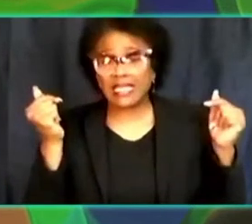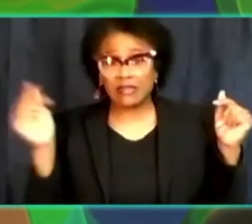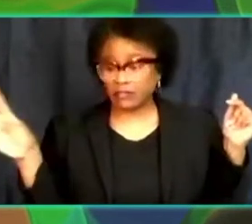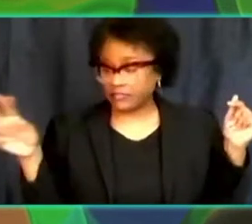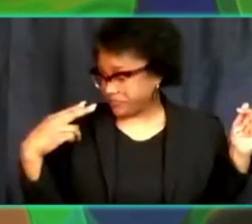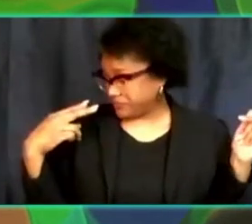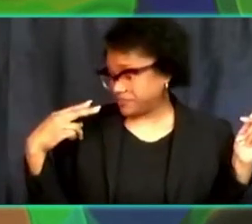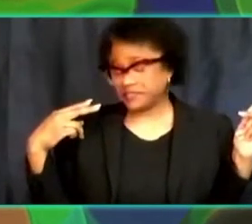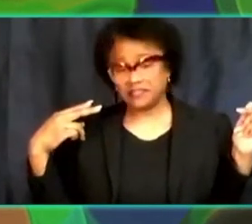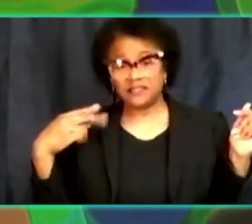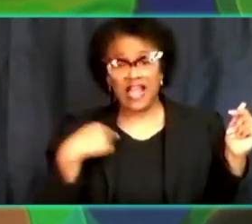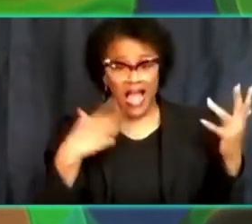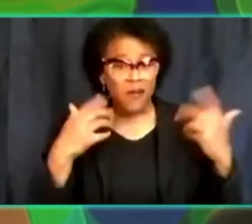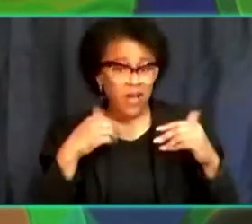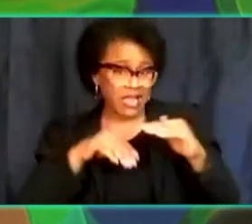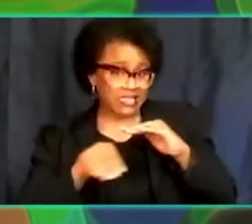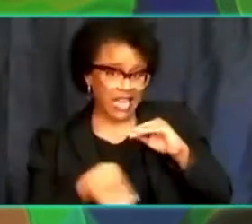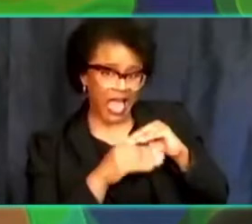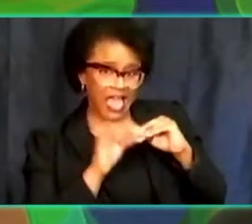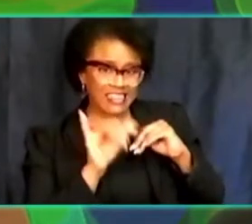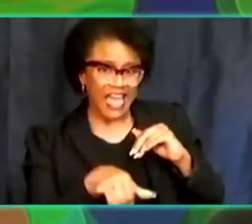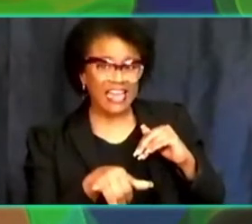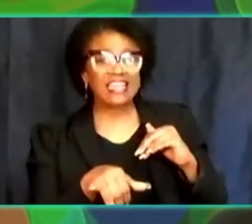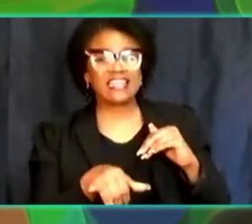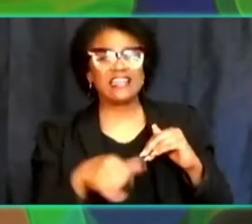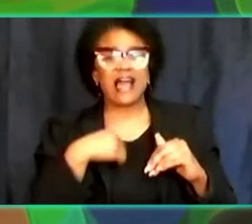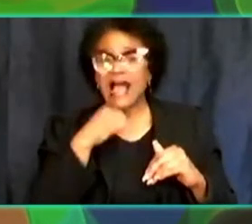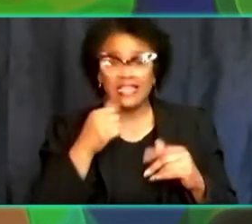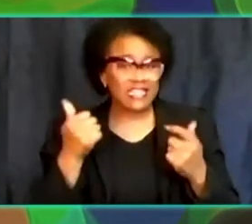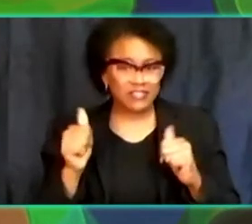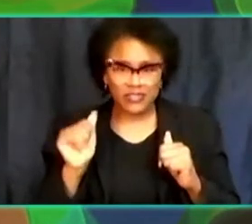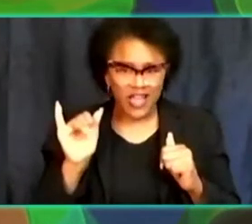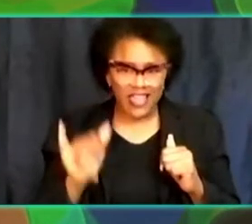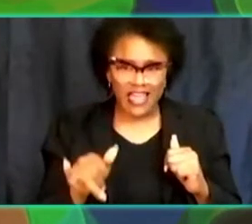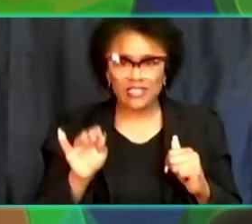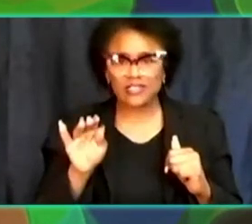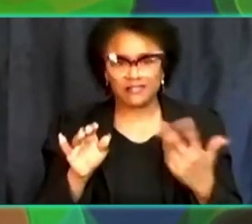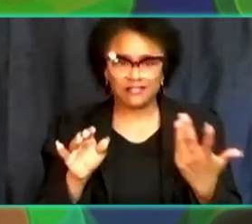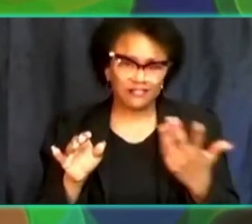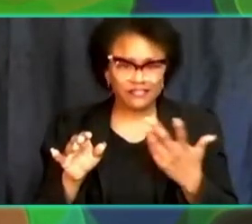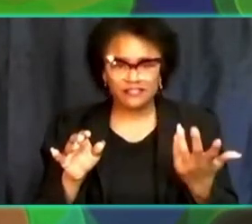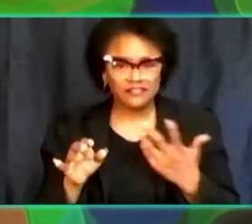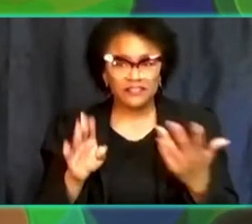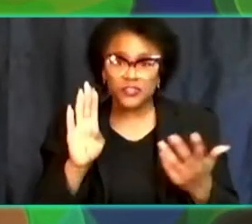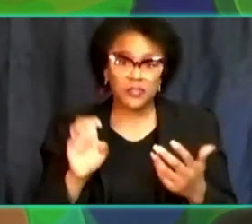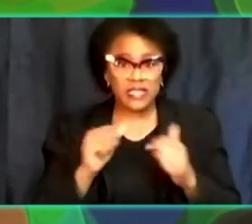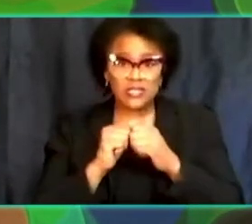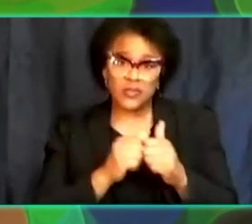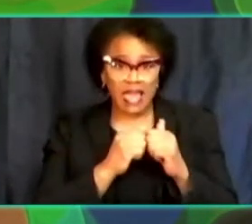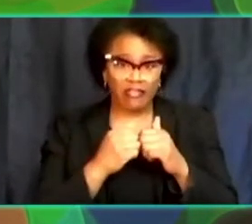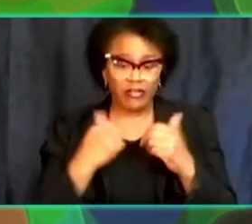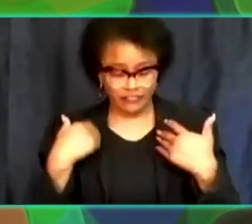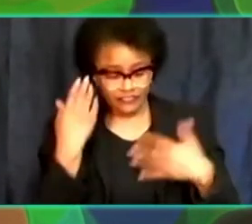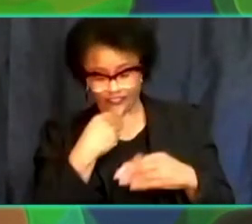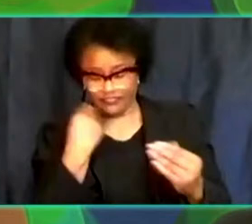slide that in, and sometimes I could just do, I'm trying to be, you know, together here, but